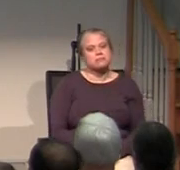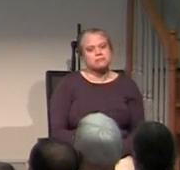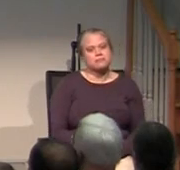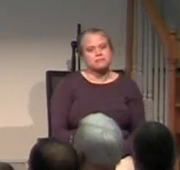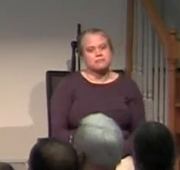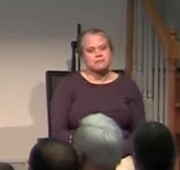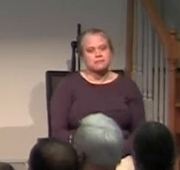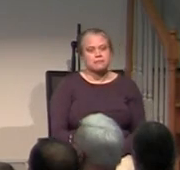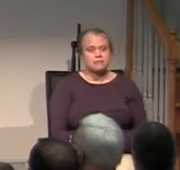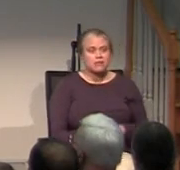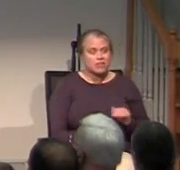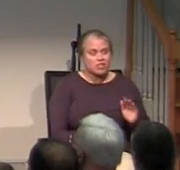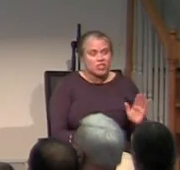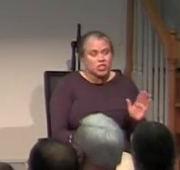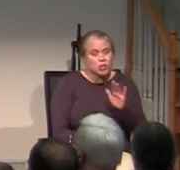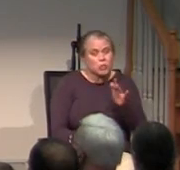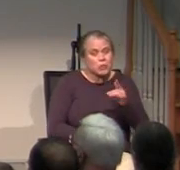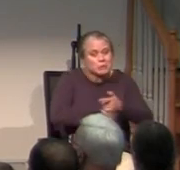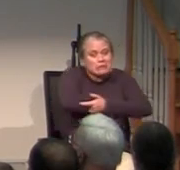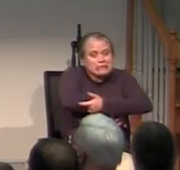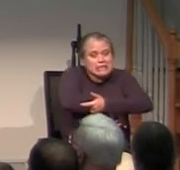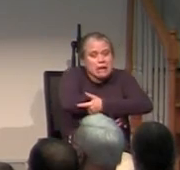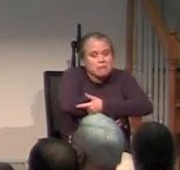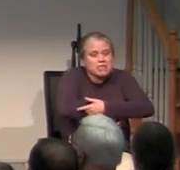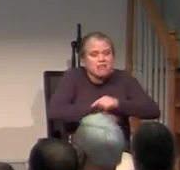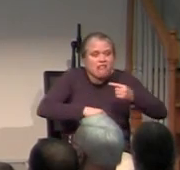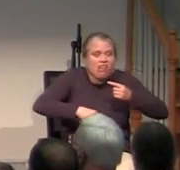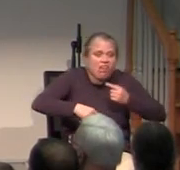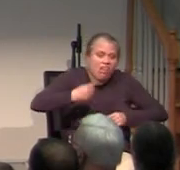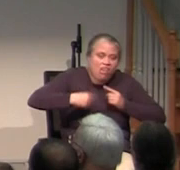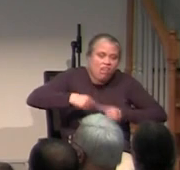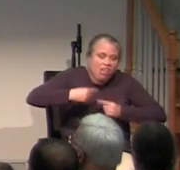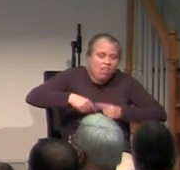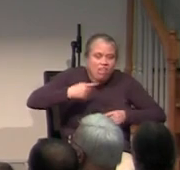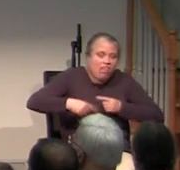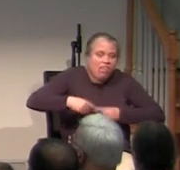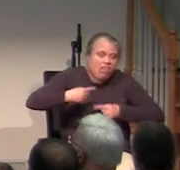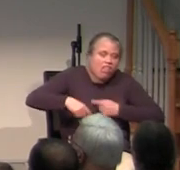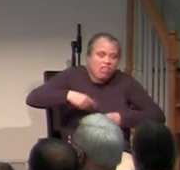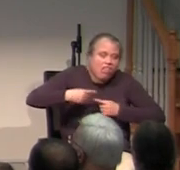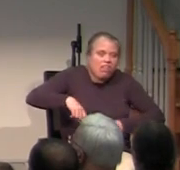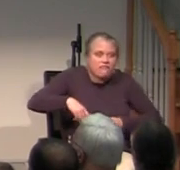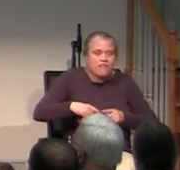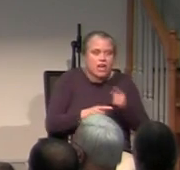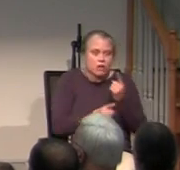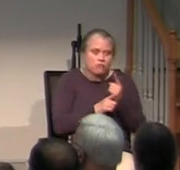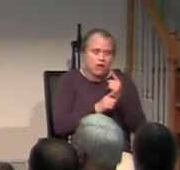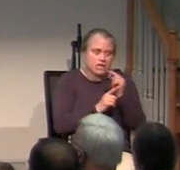Are you ever tempted to enter into controversy with someone over righteousness by faith?